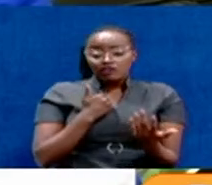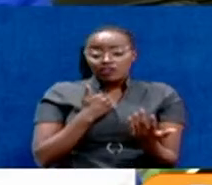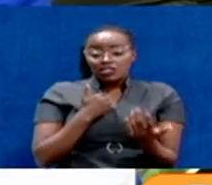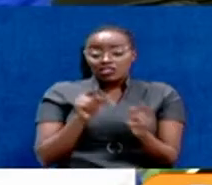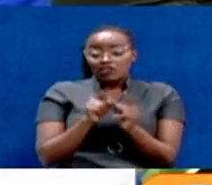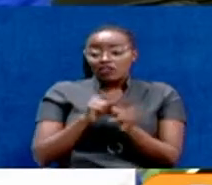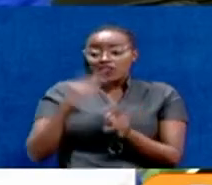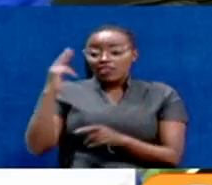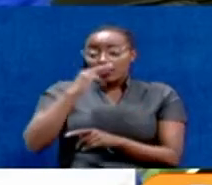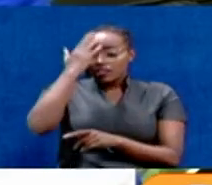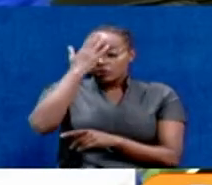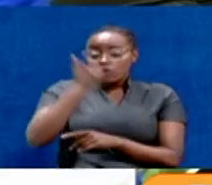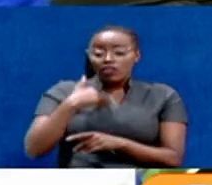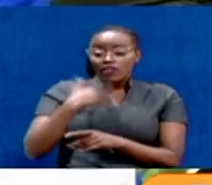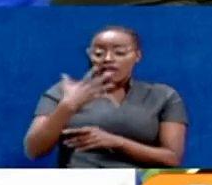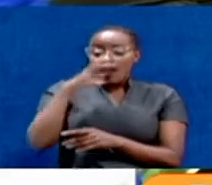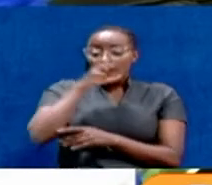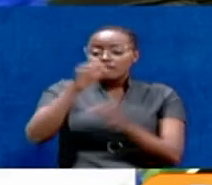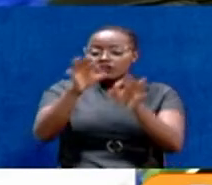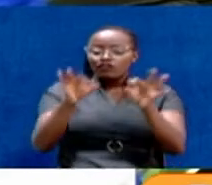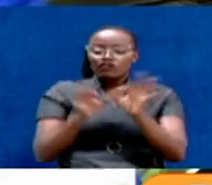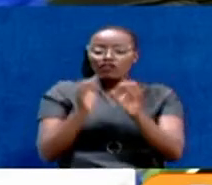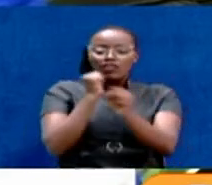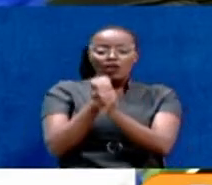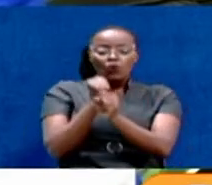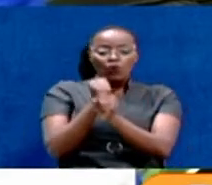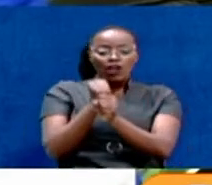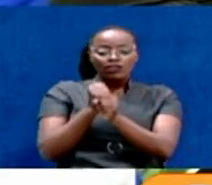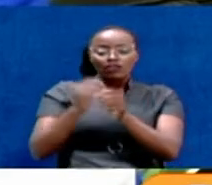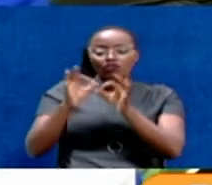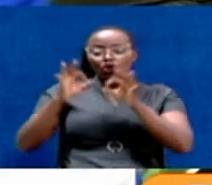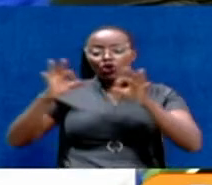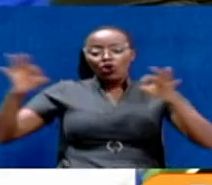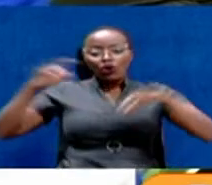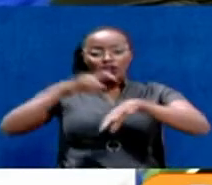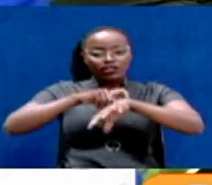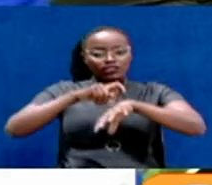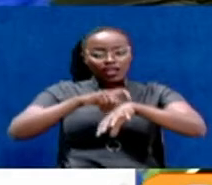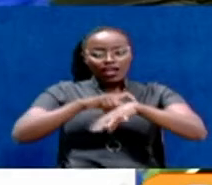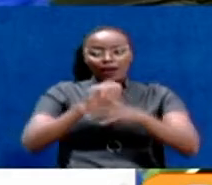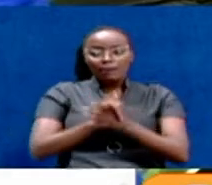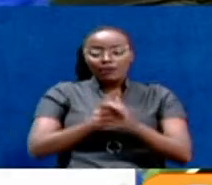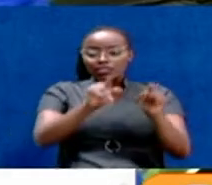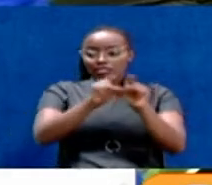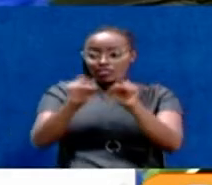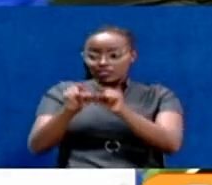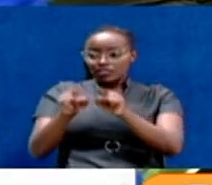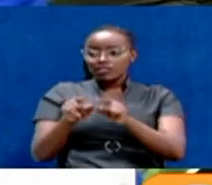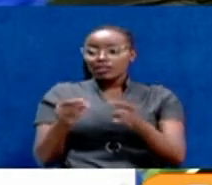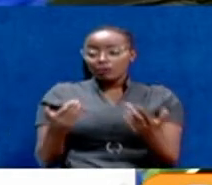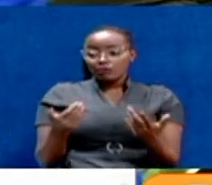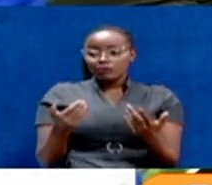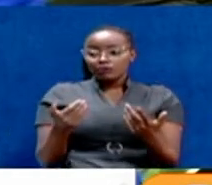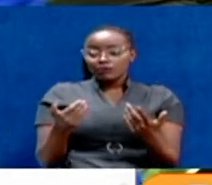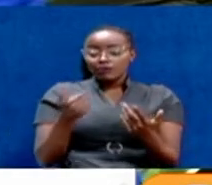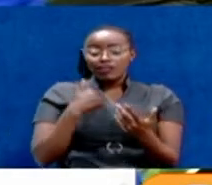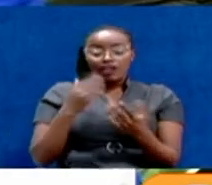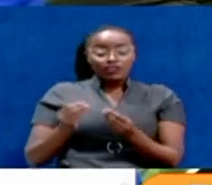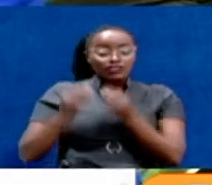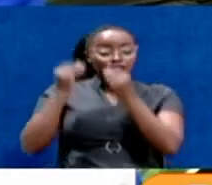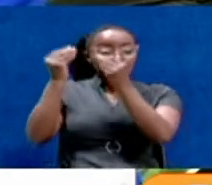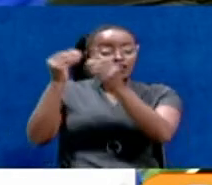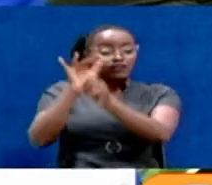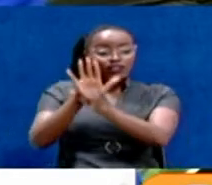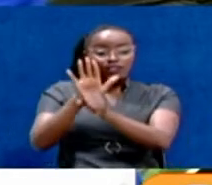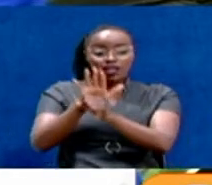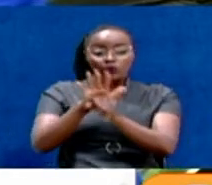the flak for us because they are missing their families, they are working extended periods. Yeah. They are really, you know, sacrificing a